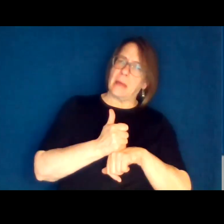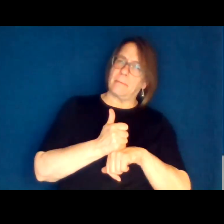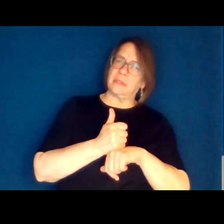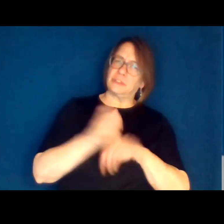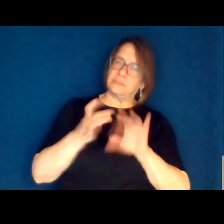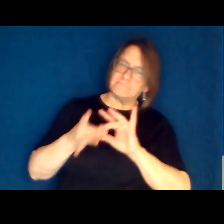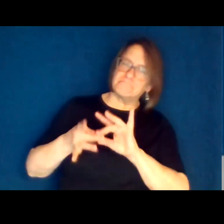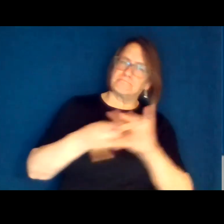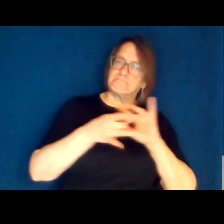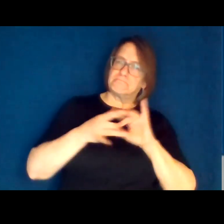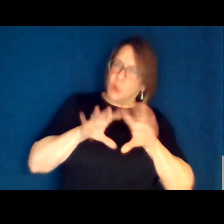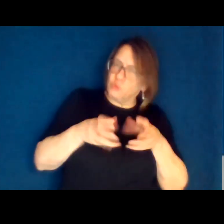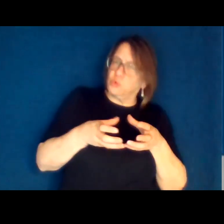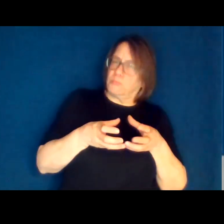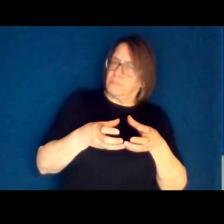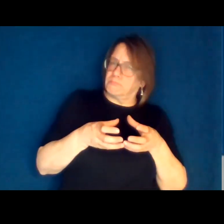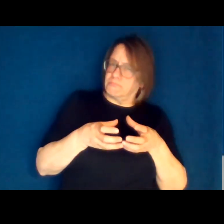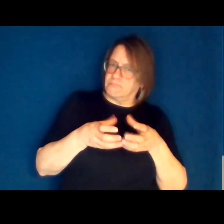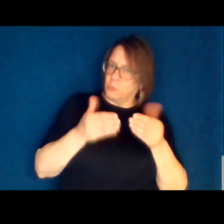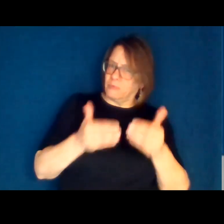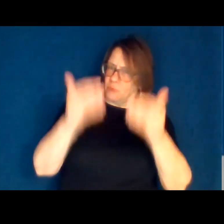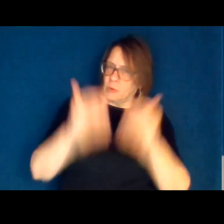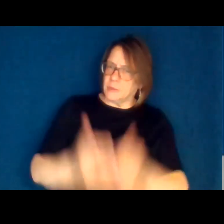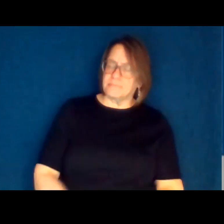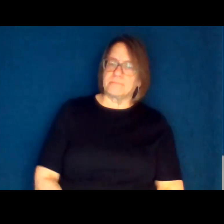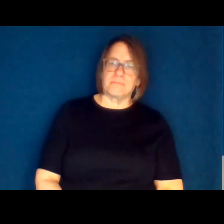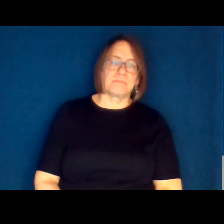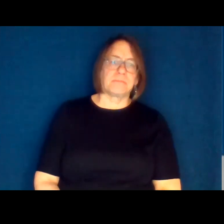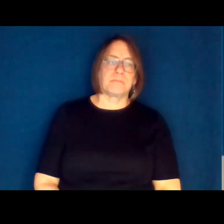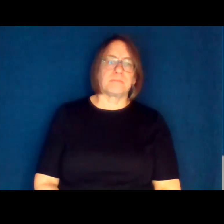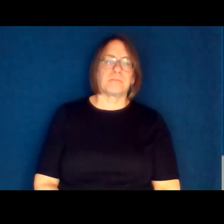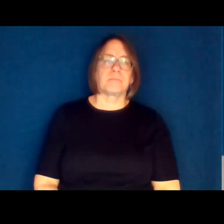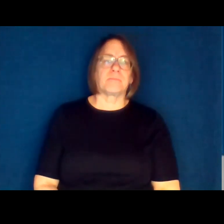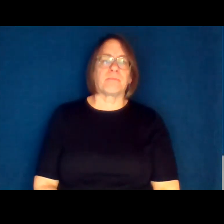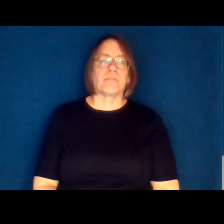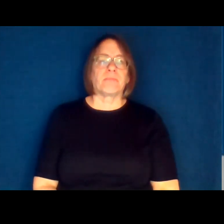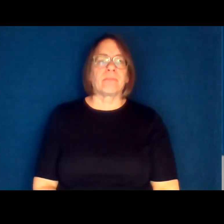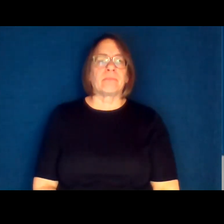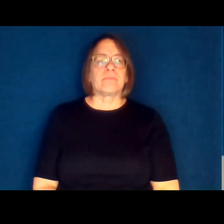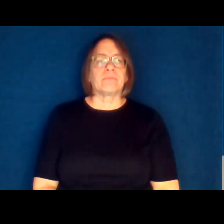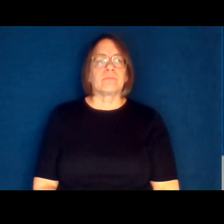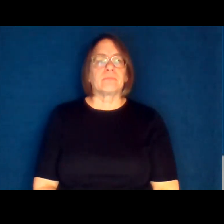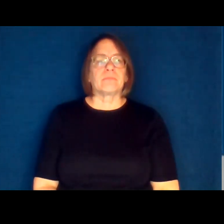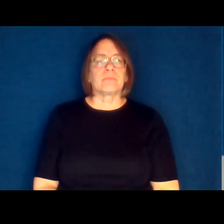collegial cohort moving forward in the first realm.